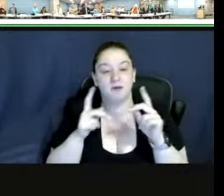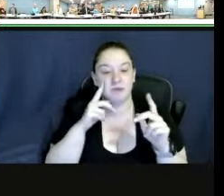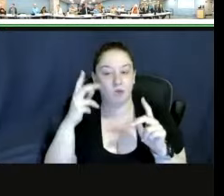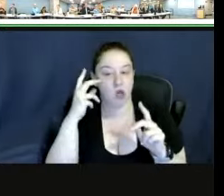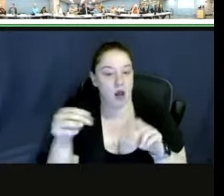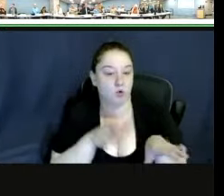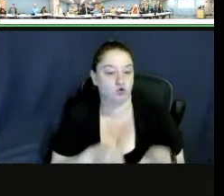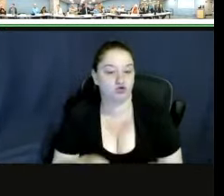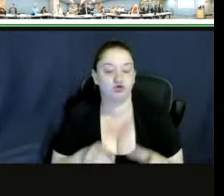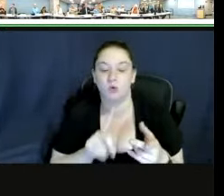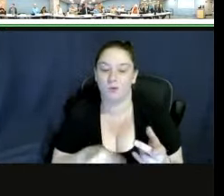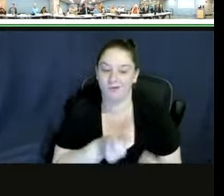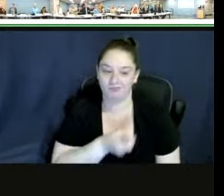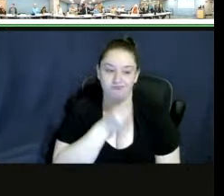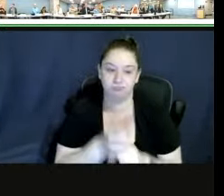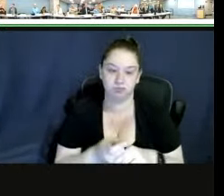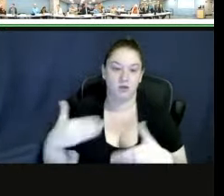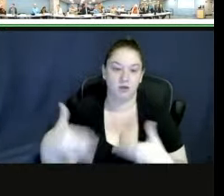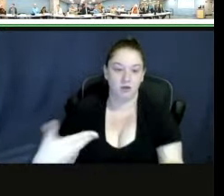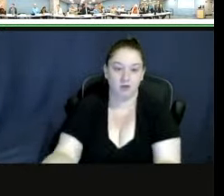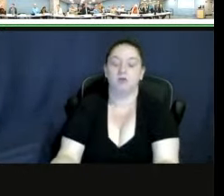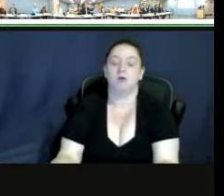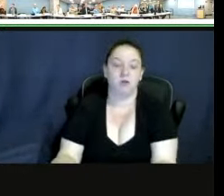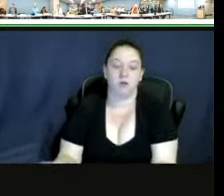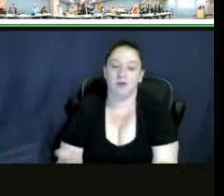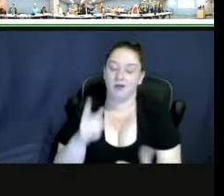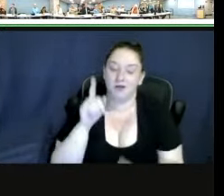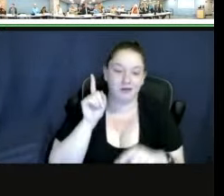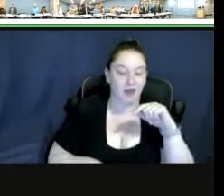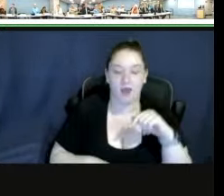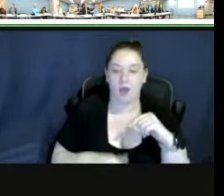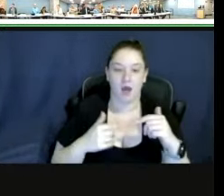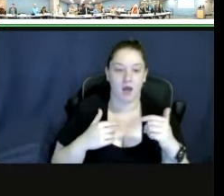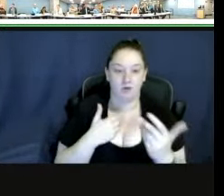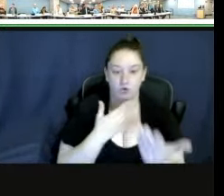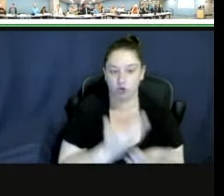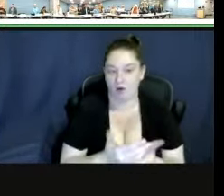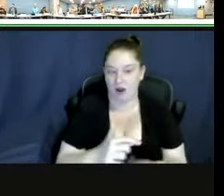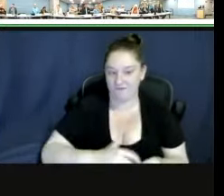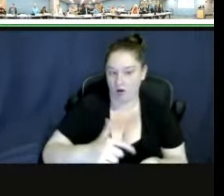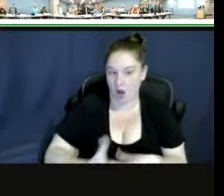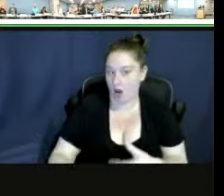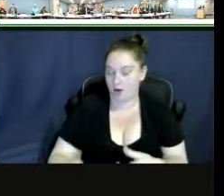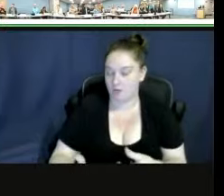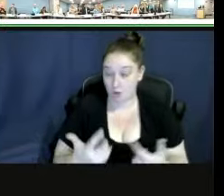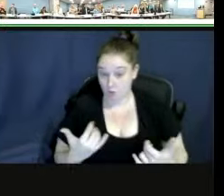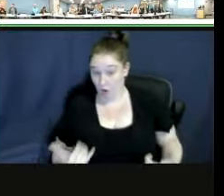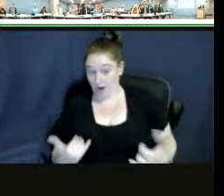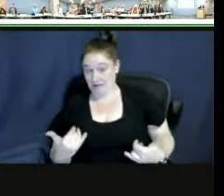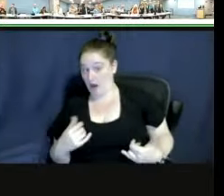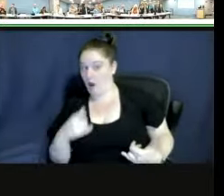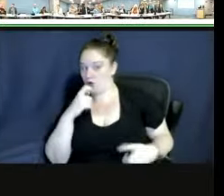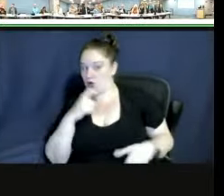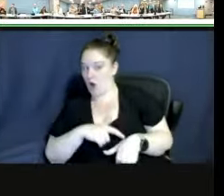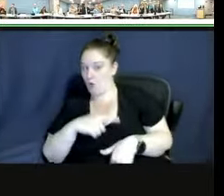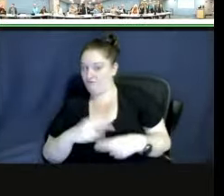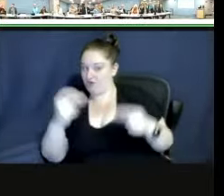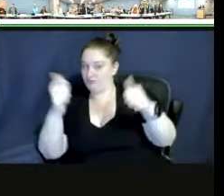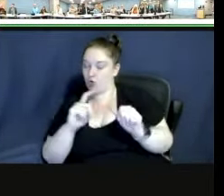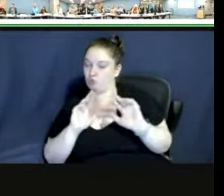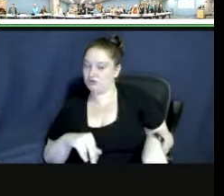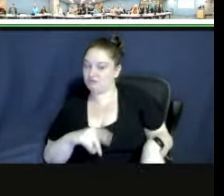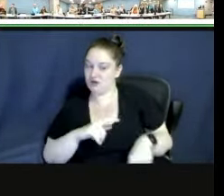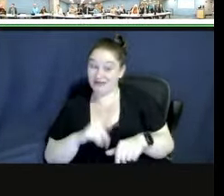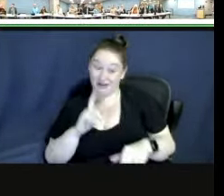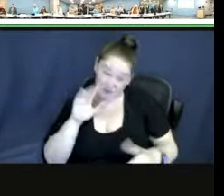start getting into the snowball effect of not being able to meet response times. We don't meet them now, but we'll be meeting them a lot less moving forward